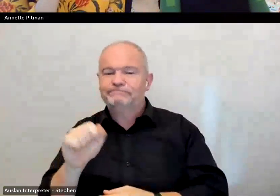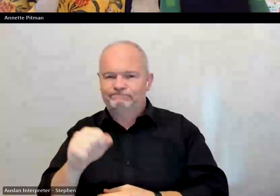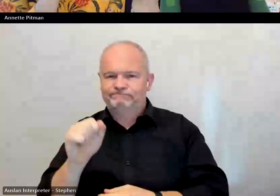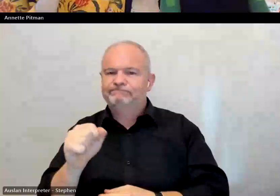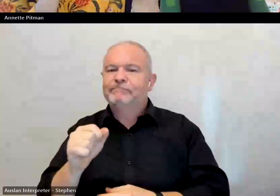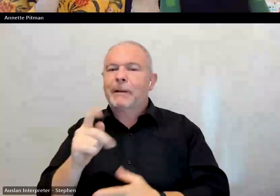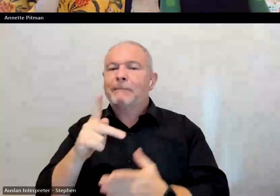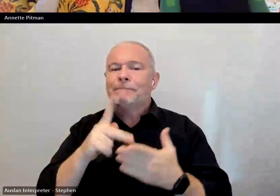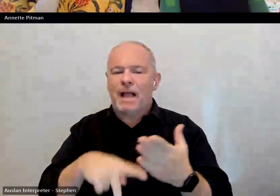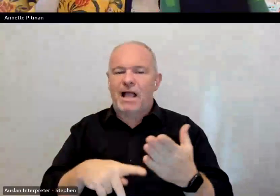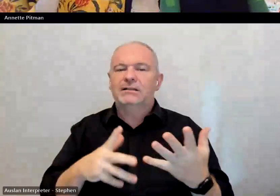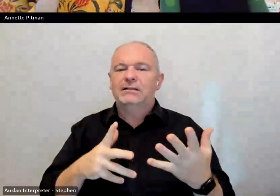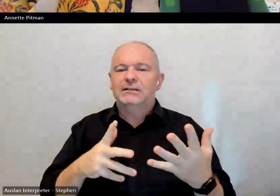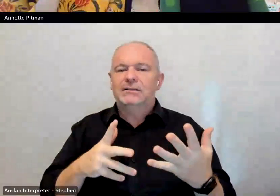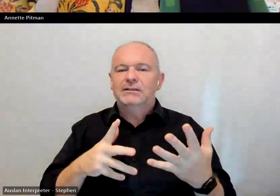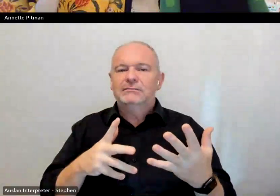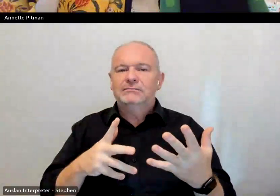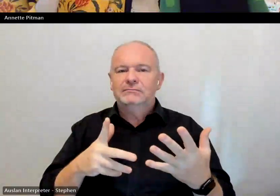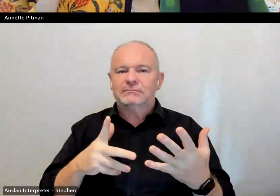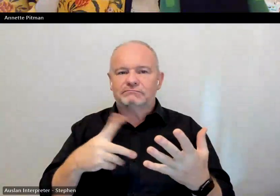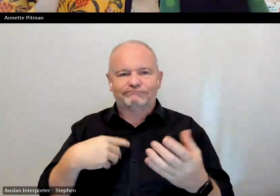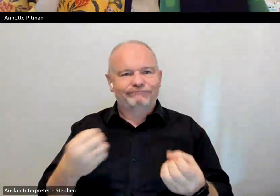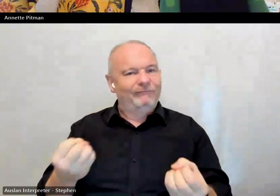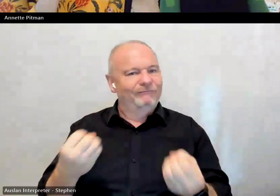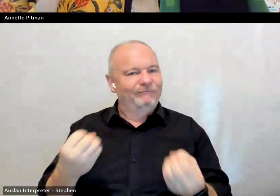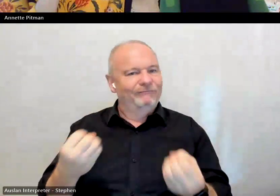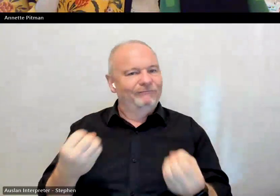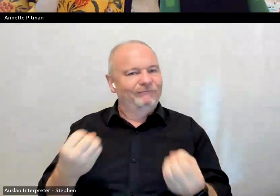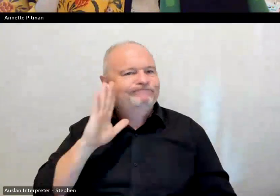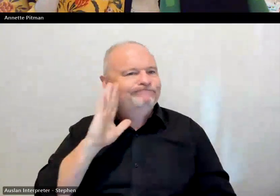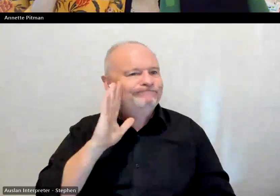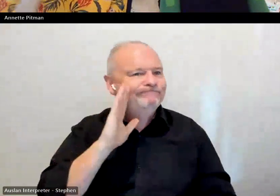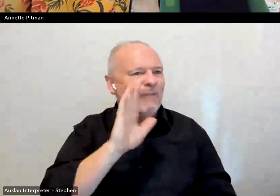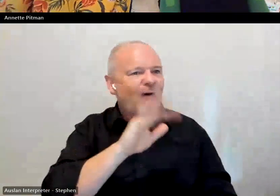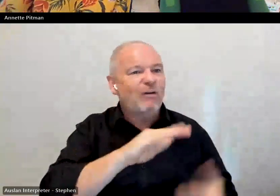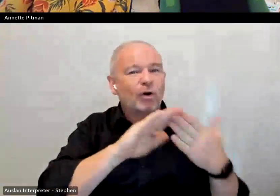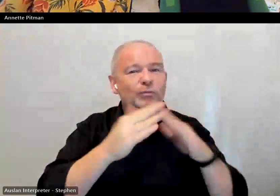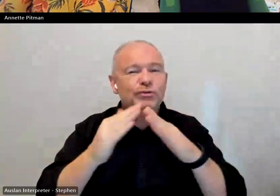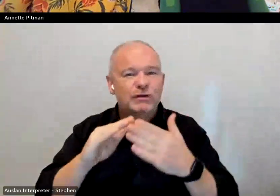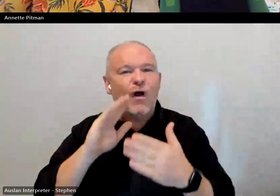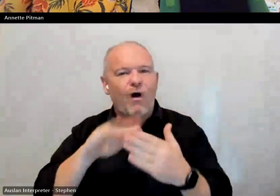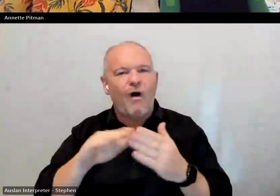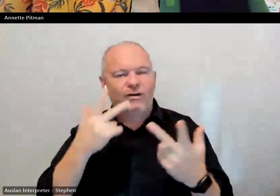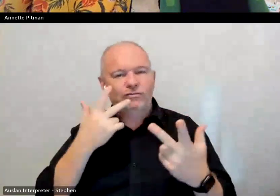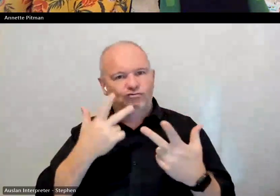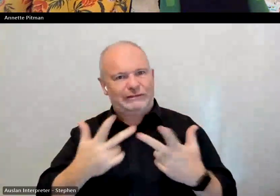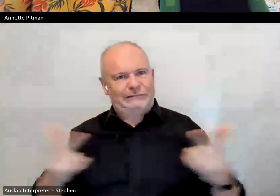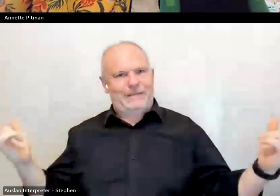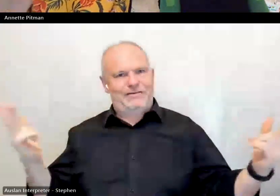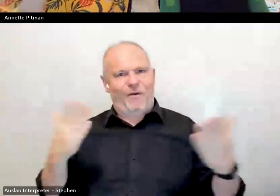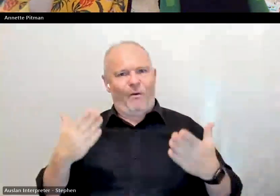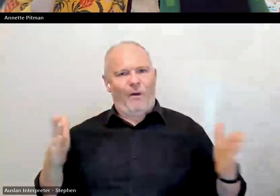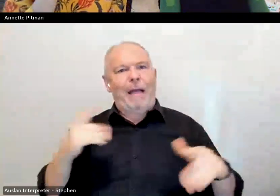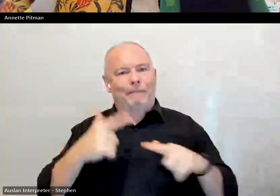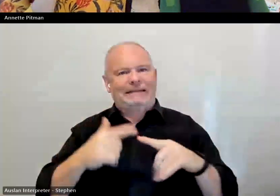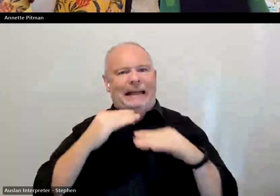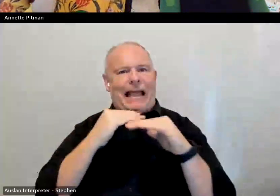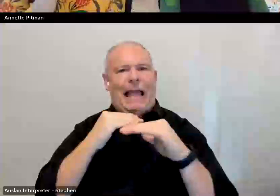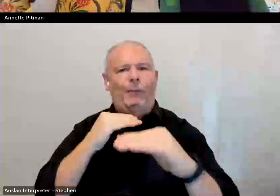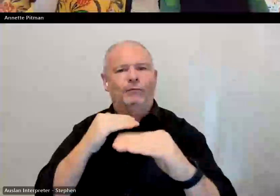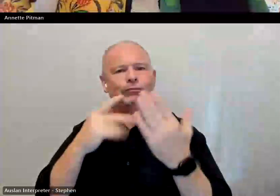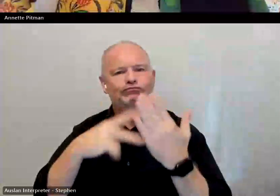Part of the feedback that we got from creative communities was about transparent and equitable processes and